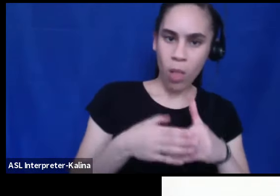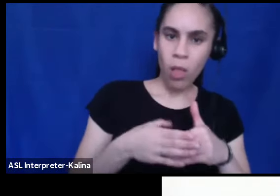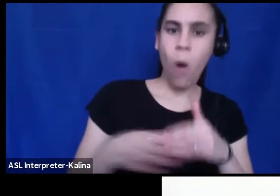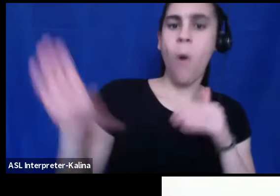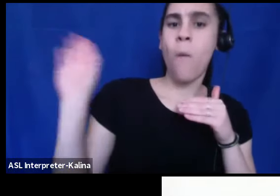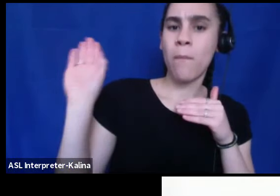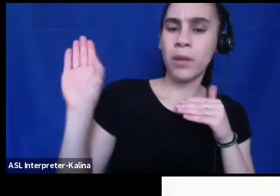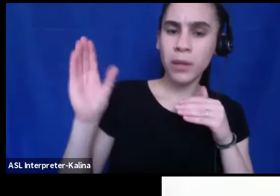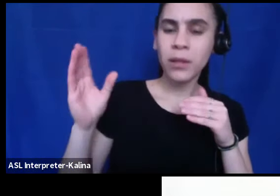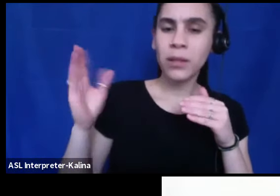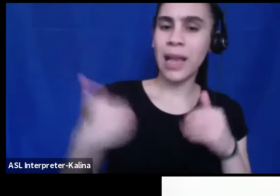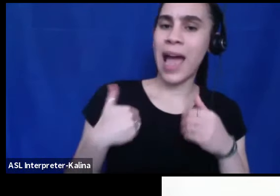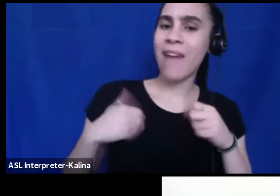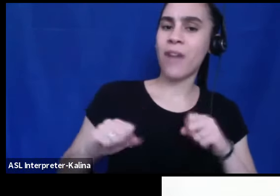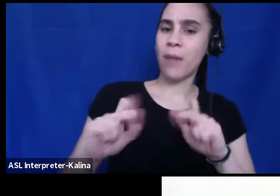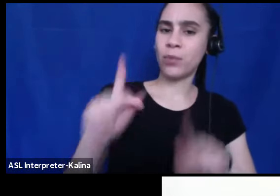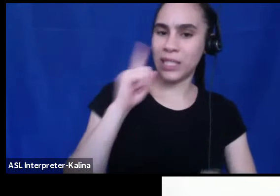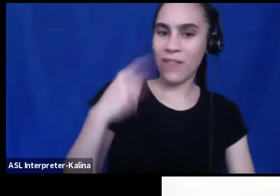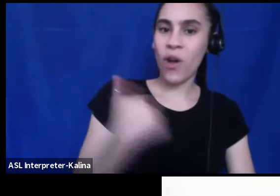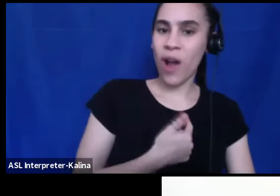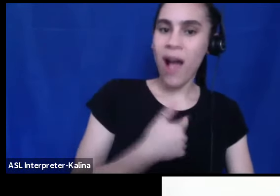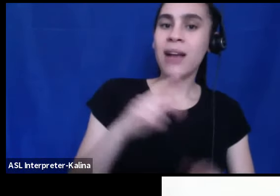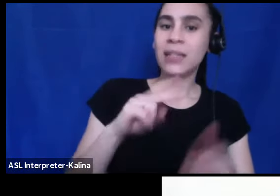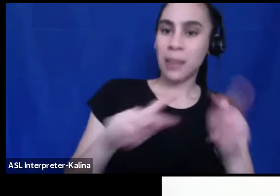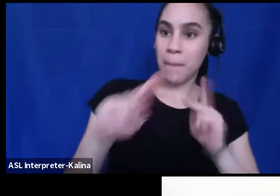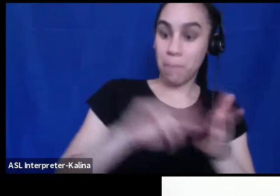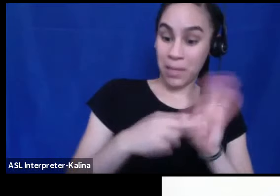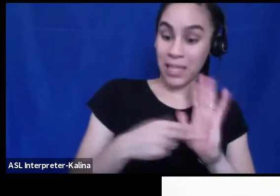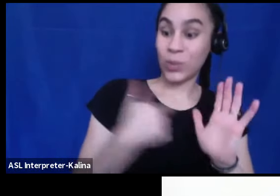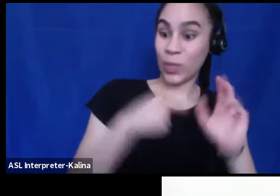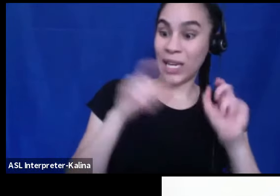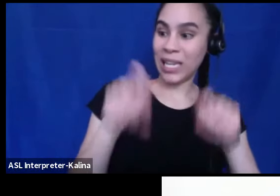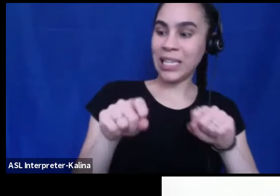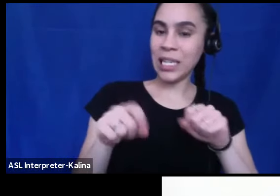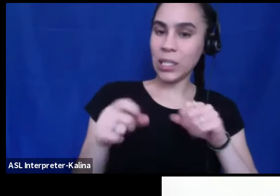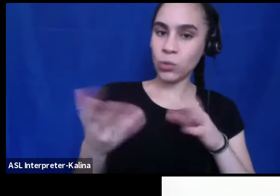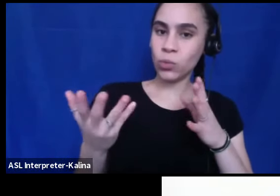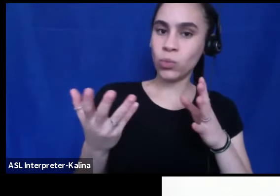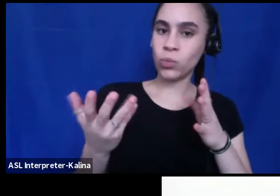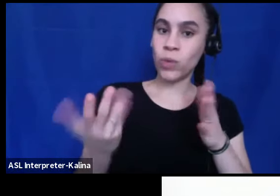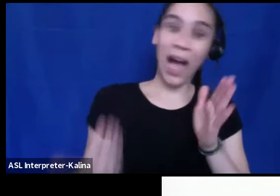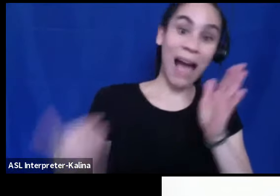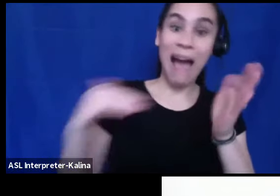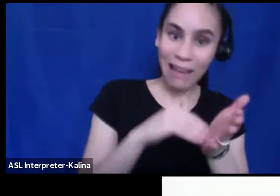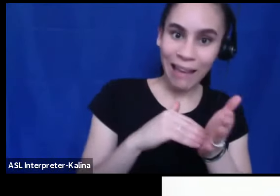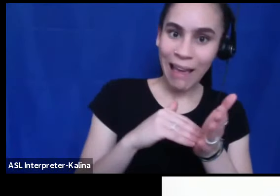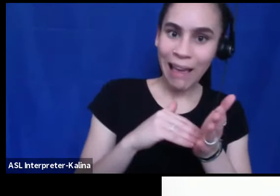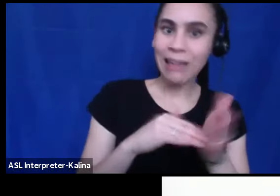we need to carry that torch. Really, we really need to like open that door again and bring that